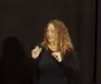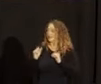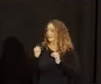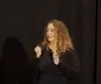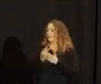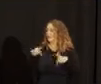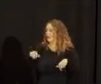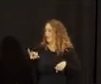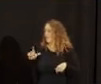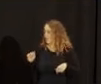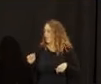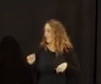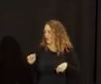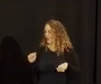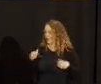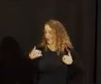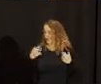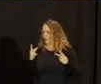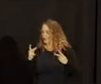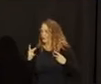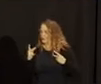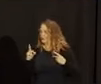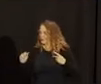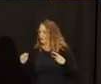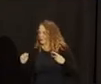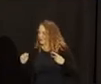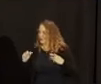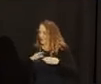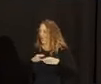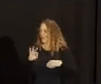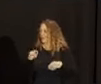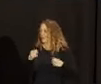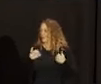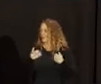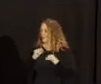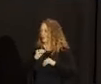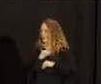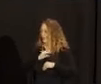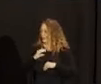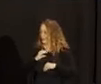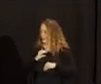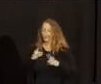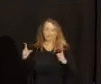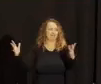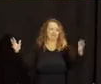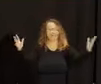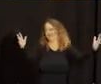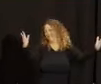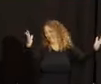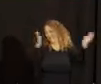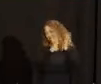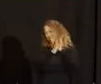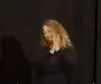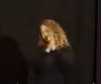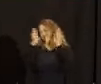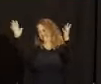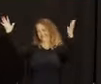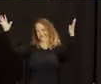here in Florida by young people with disabilities on the Florida Youth Council. And that's hugely powerful.